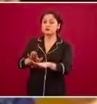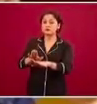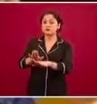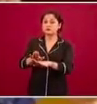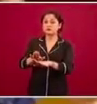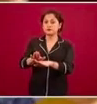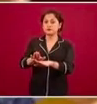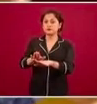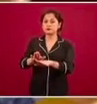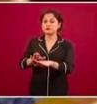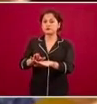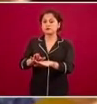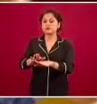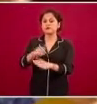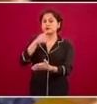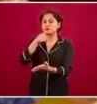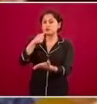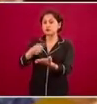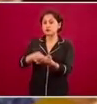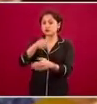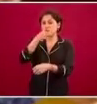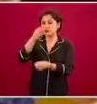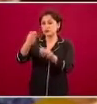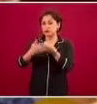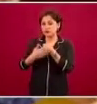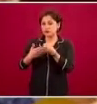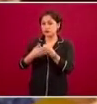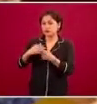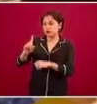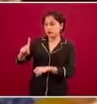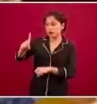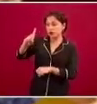is related to a change in the technical